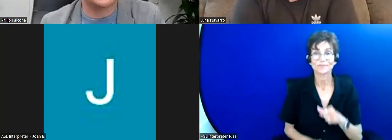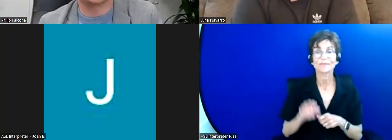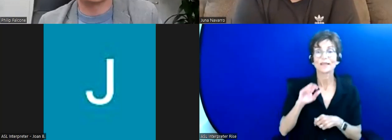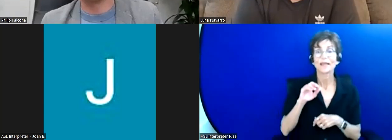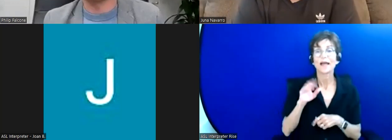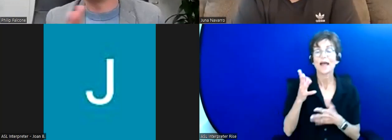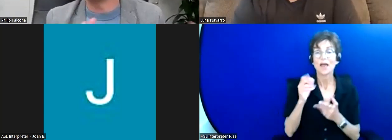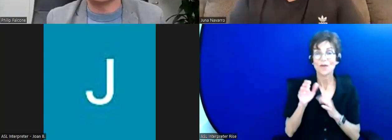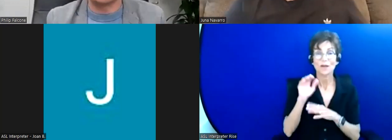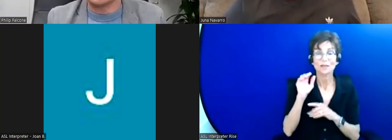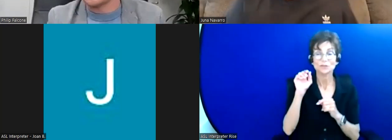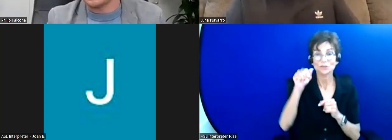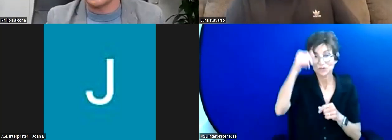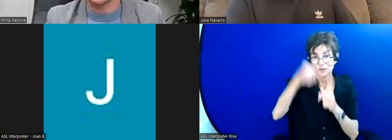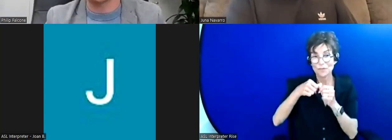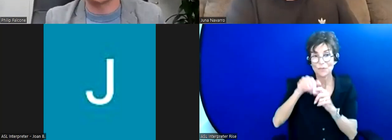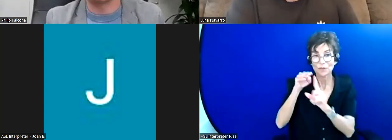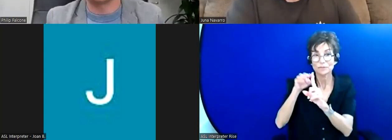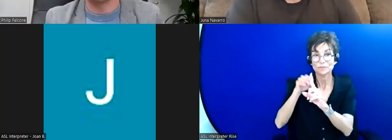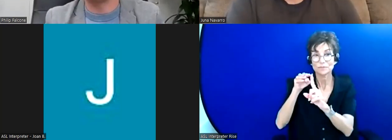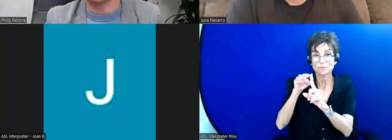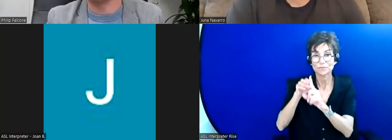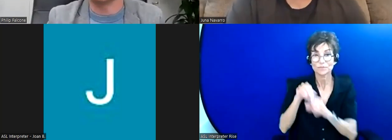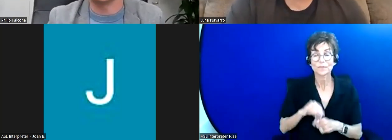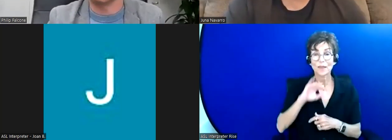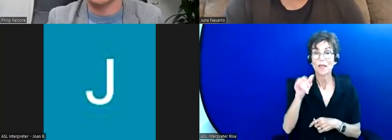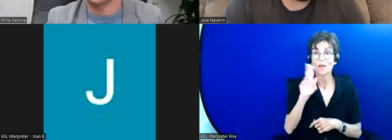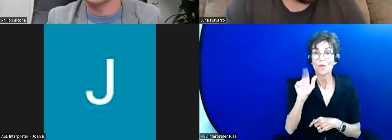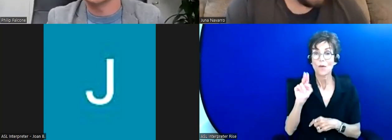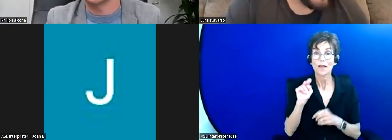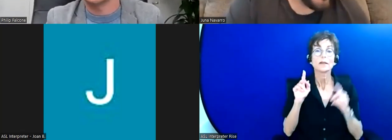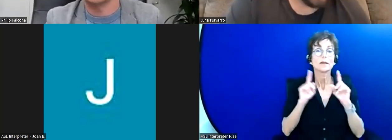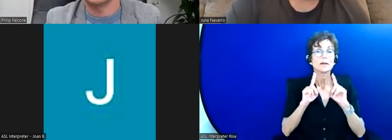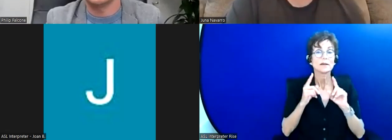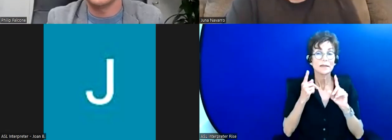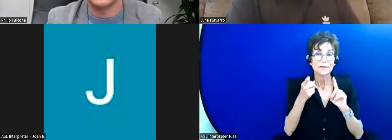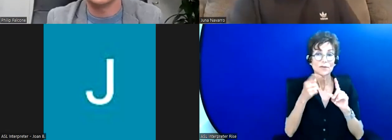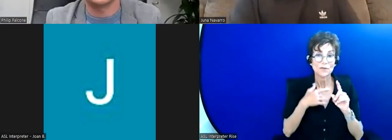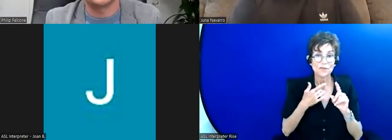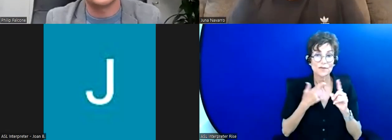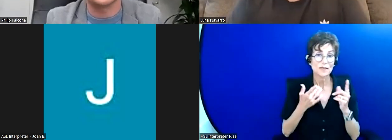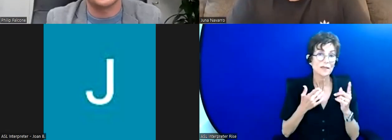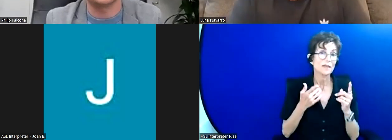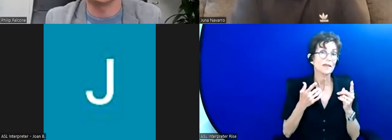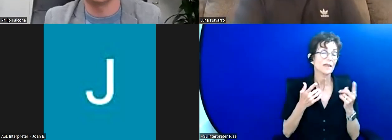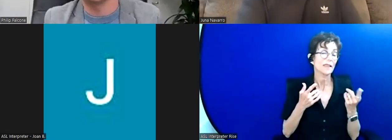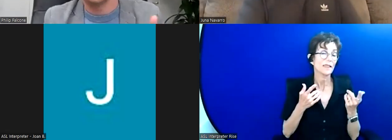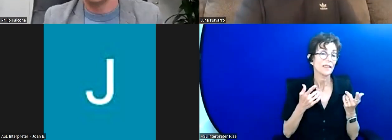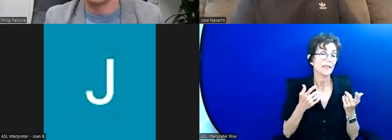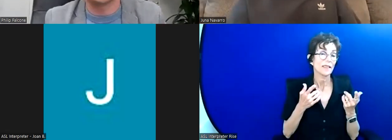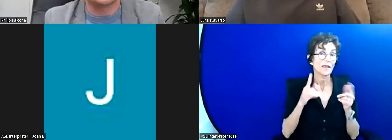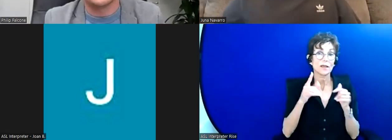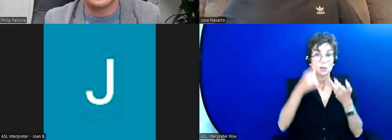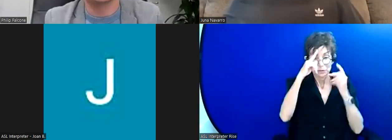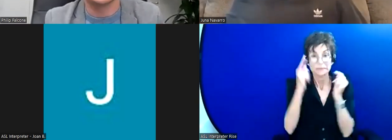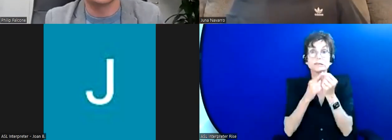of something that we've done. And from an artist perspective, Juan, feel free to push back if you think this is not the best option. Or